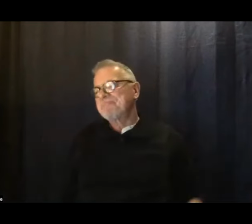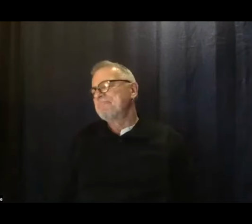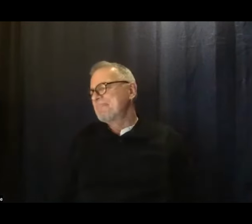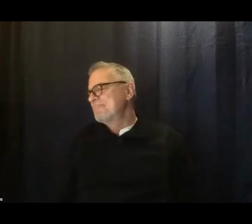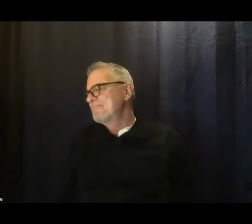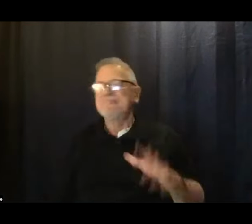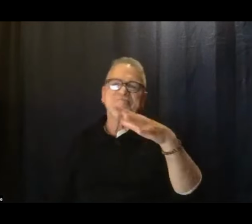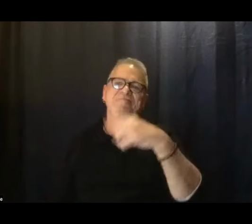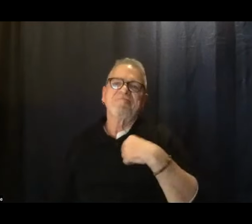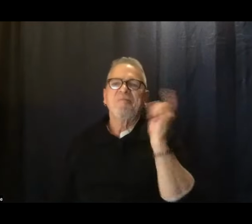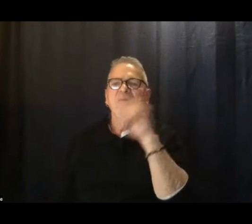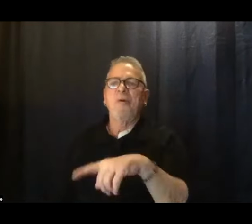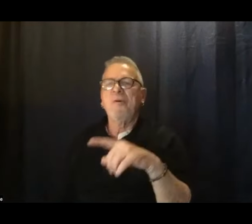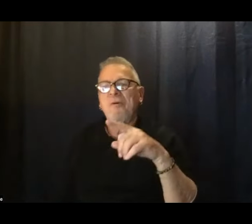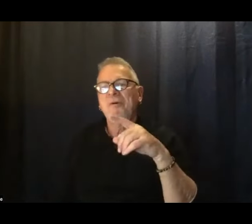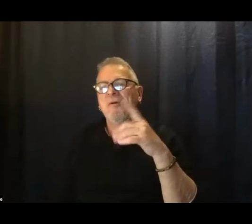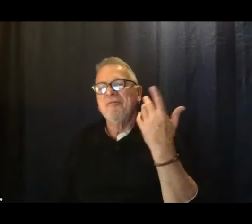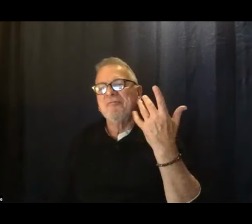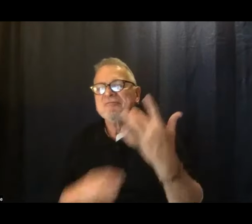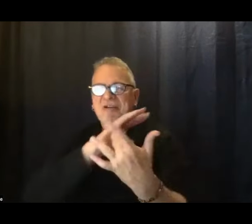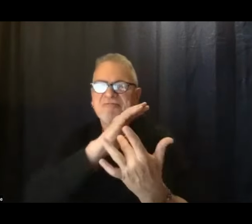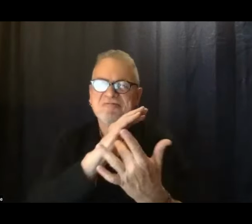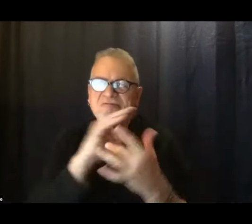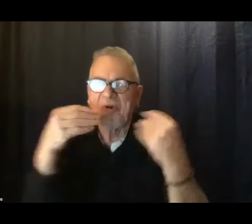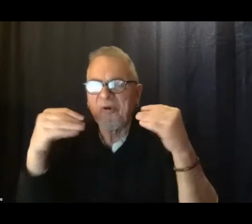Now, supposing I was talking maybe about,